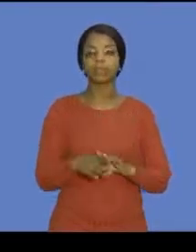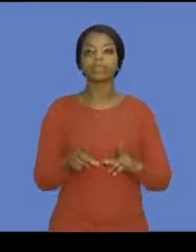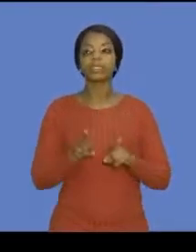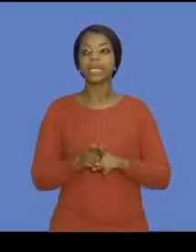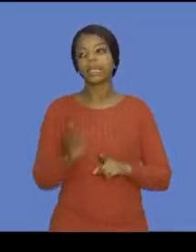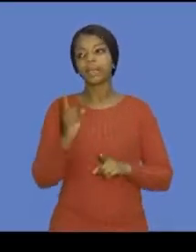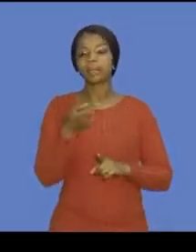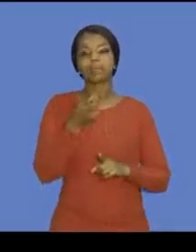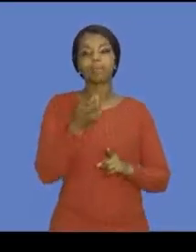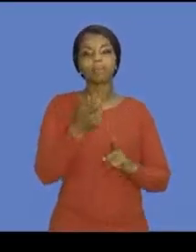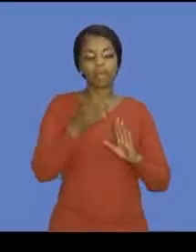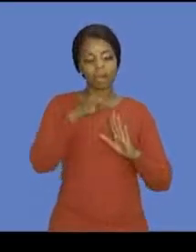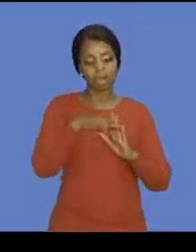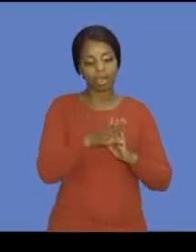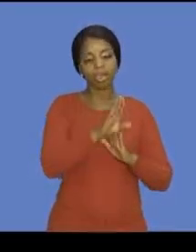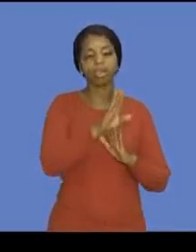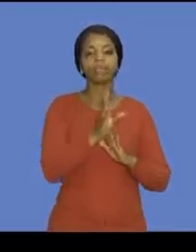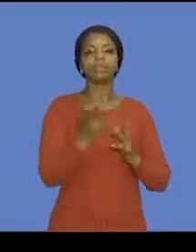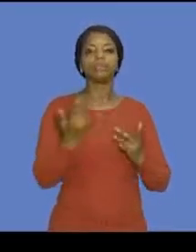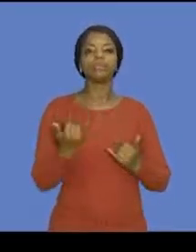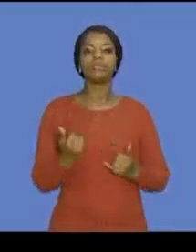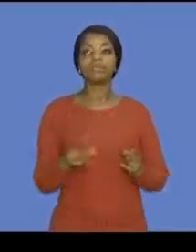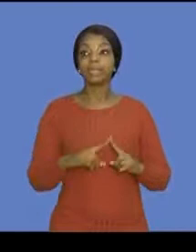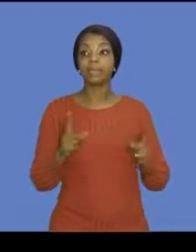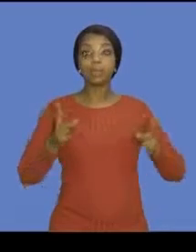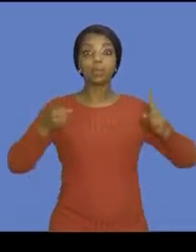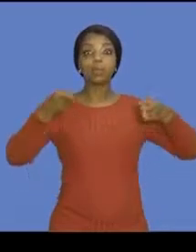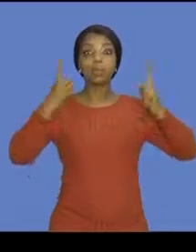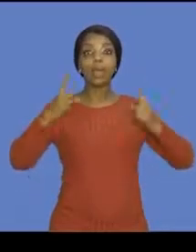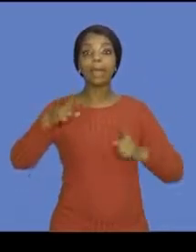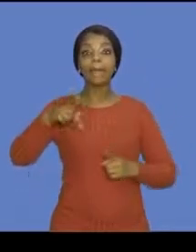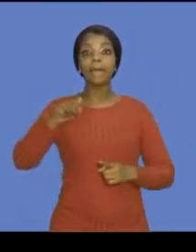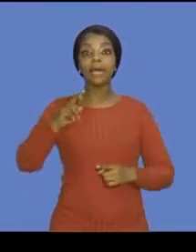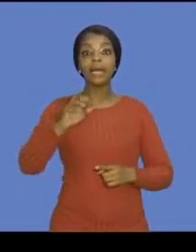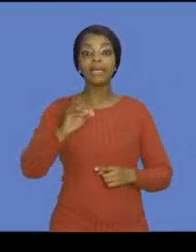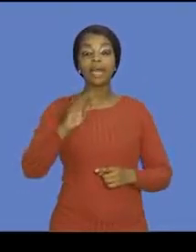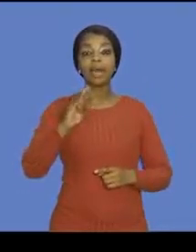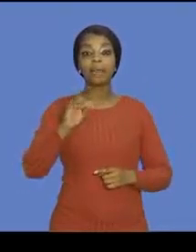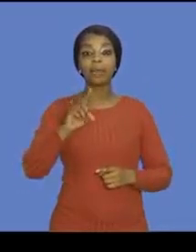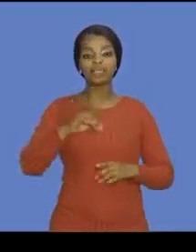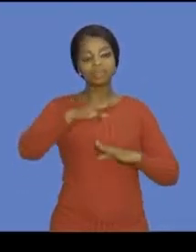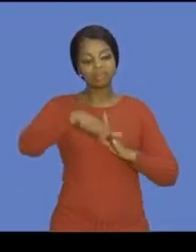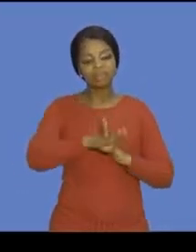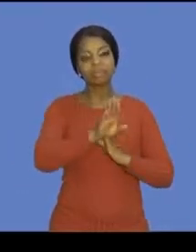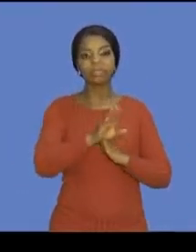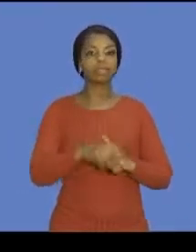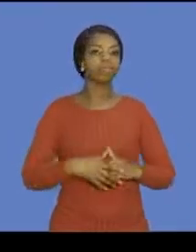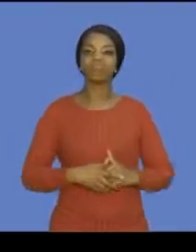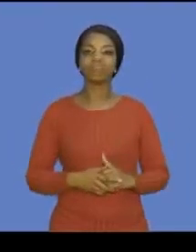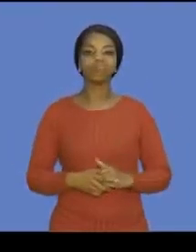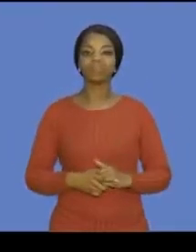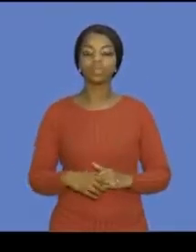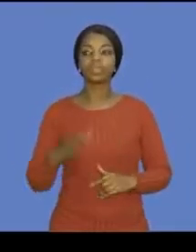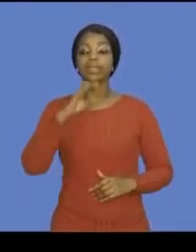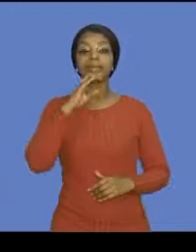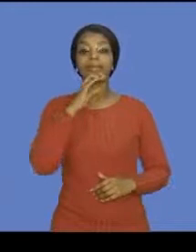even here it looks a bit parabolic, but not that much parabolic. So it's a bit closer to also being linear. So